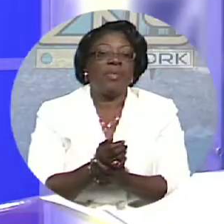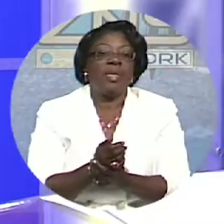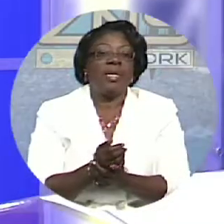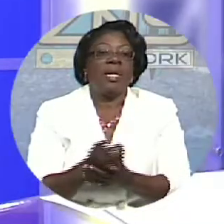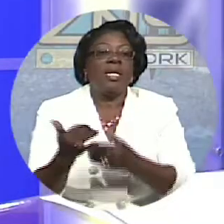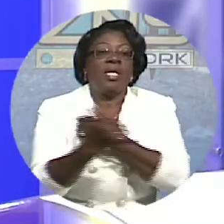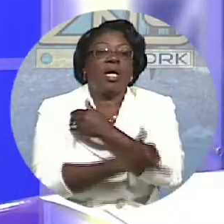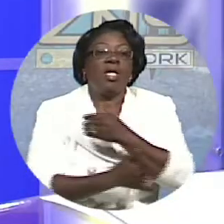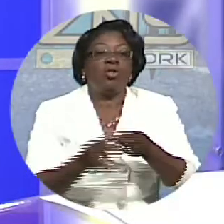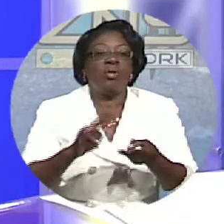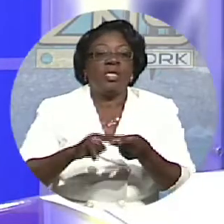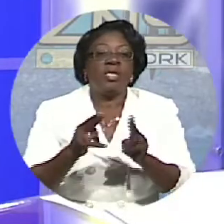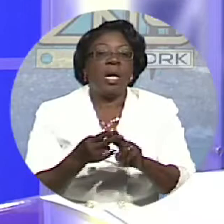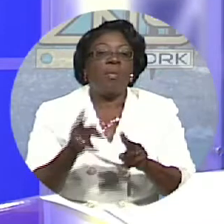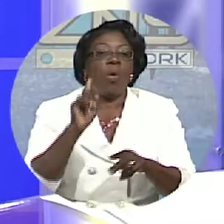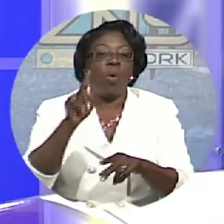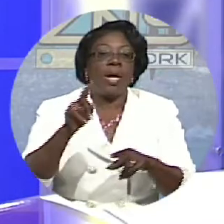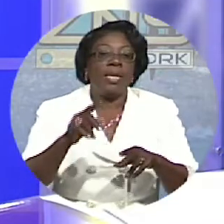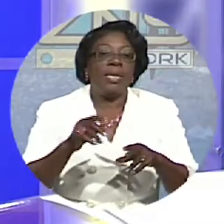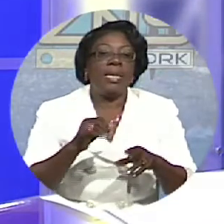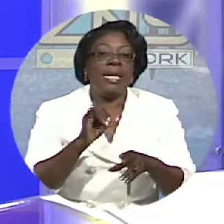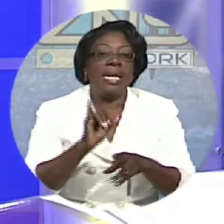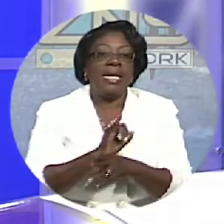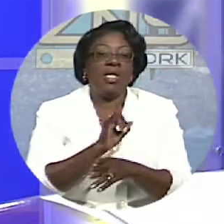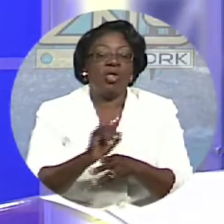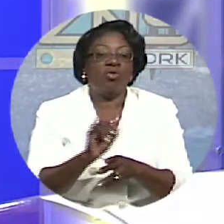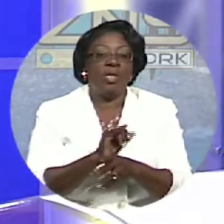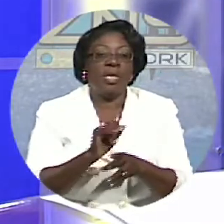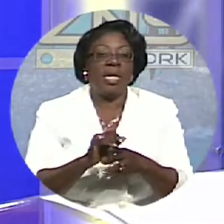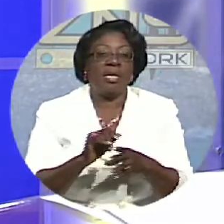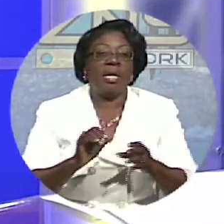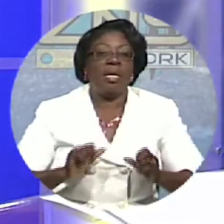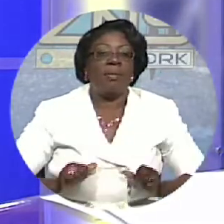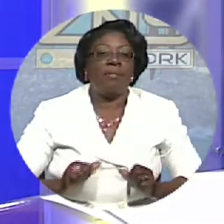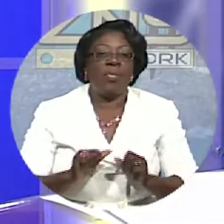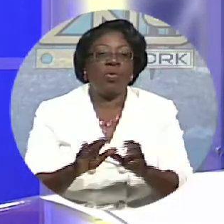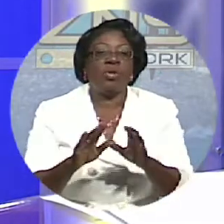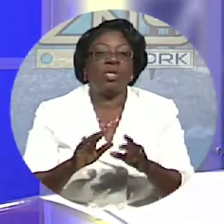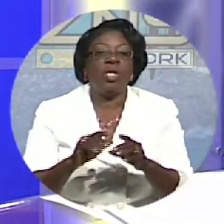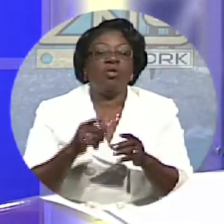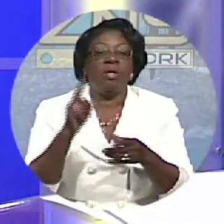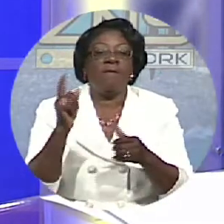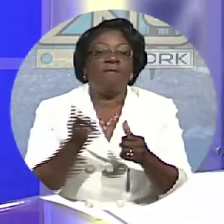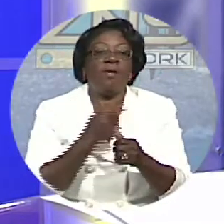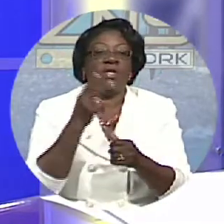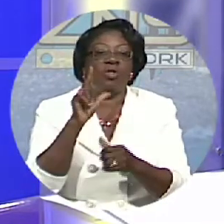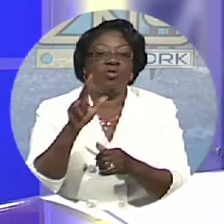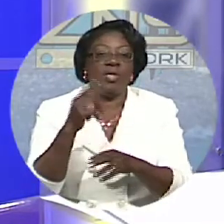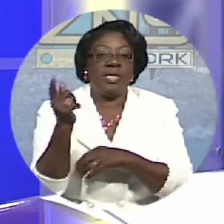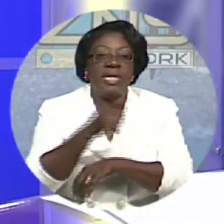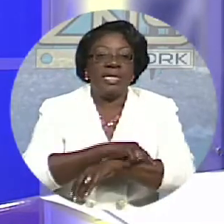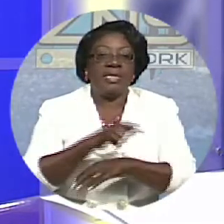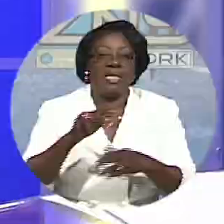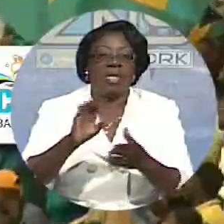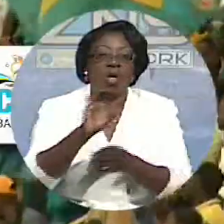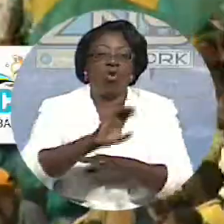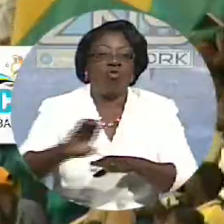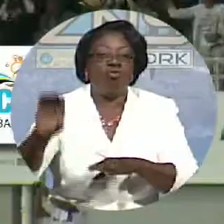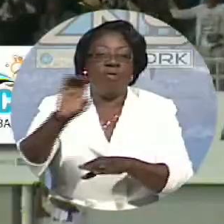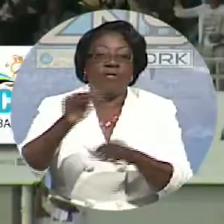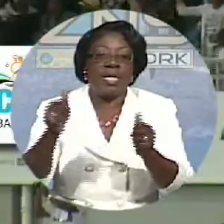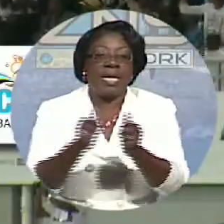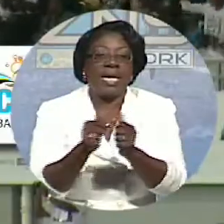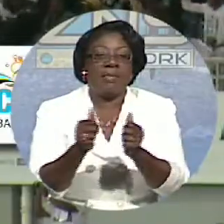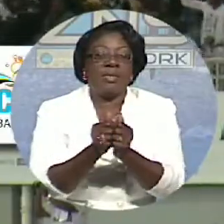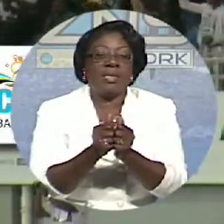The country's #1 industry getting a major boost during the first 3 days of the fierce competition at the 42nd Annual Carifta Games held at the